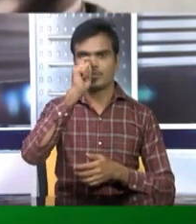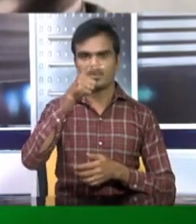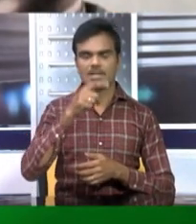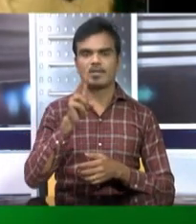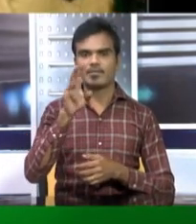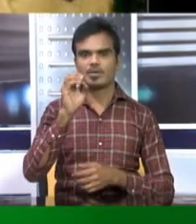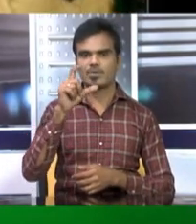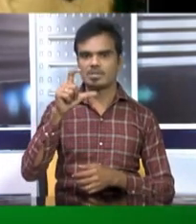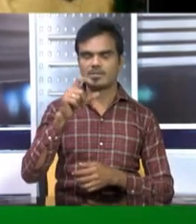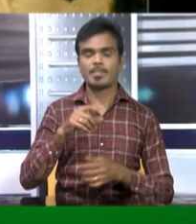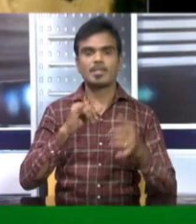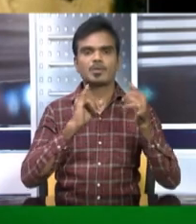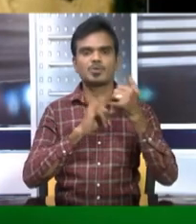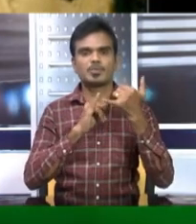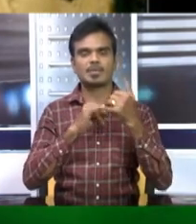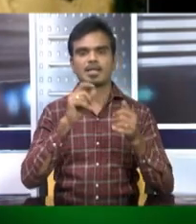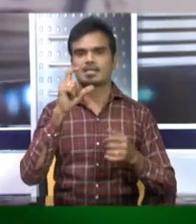Pillai, Subramania Siva,